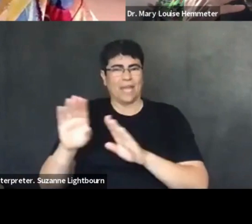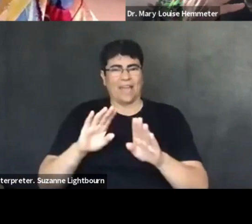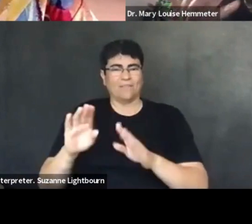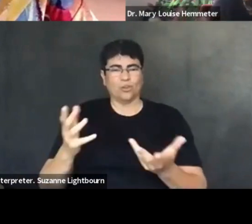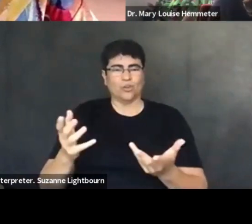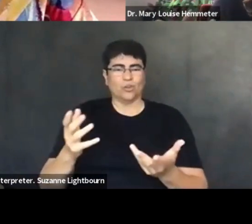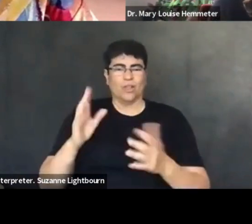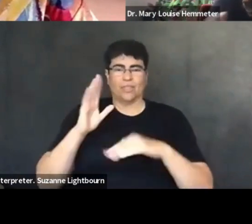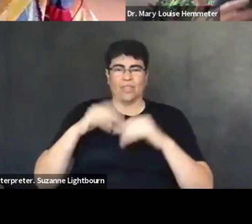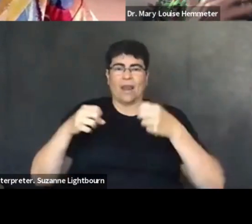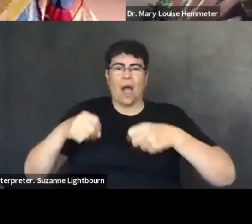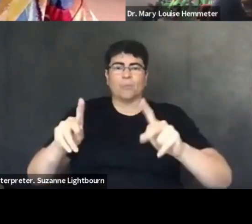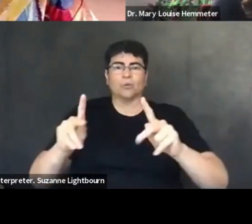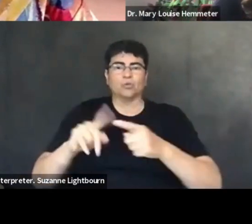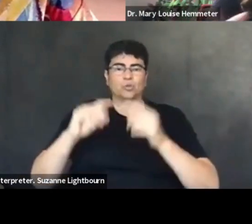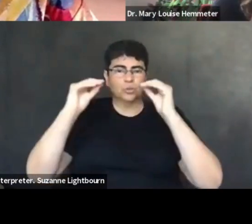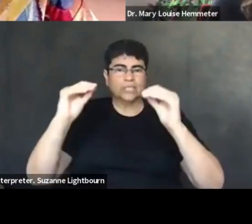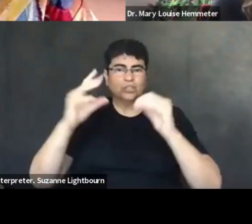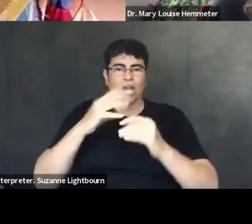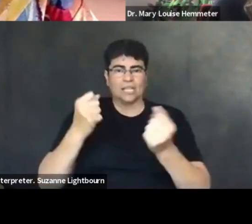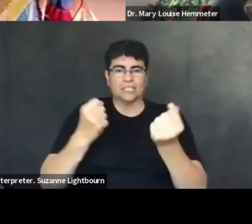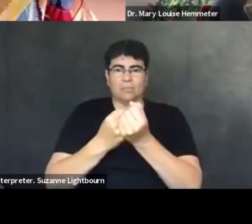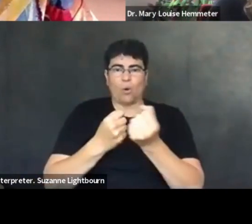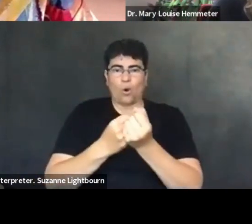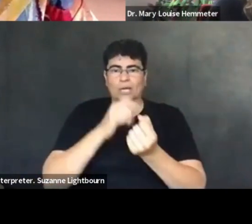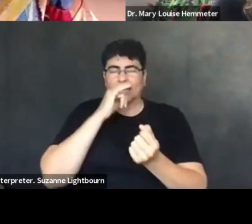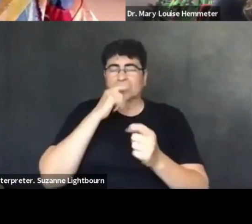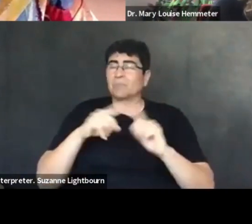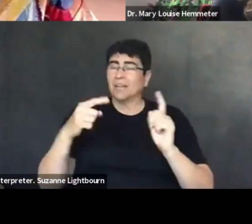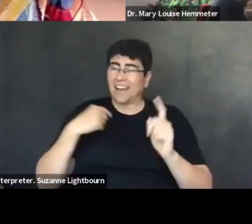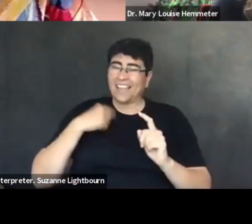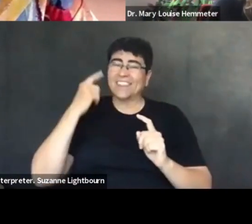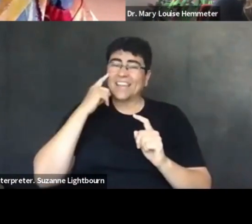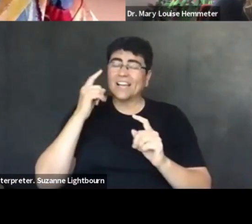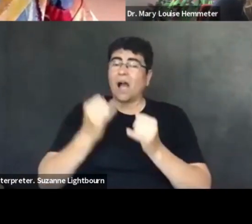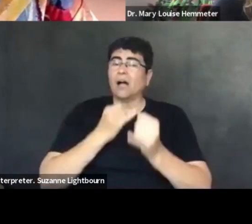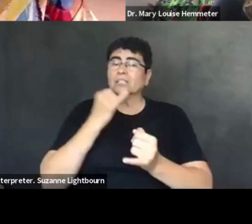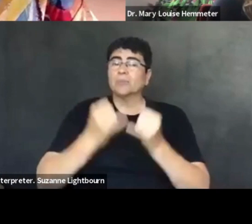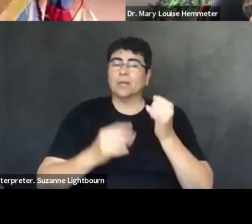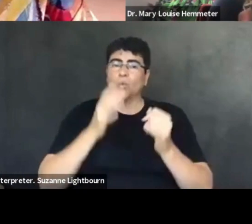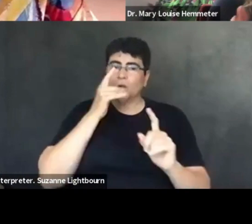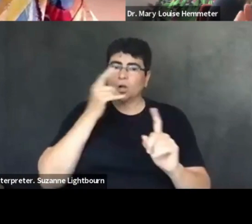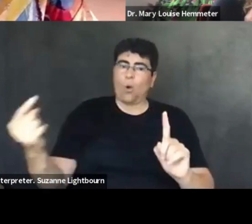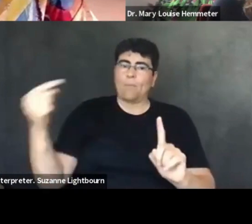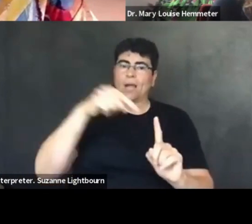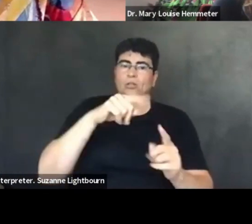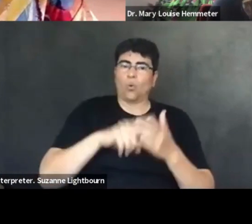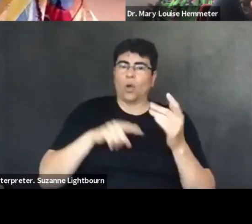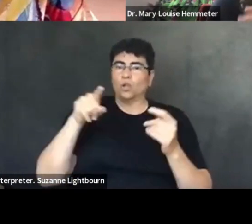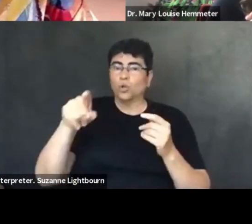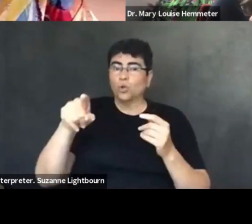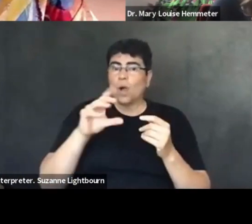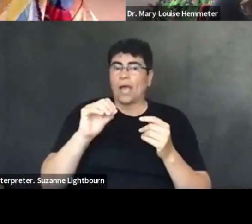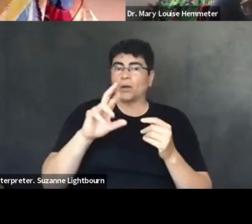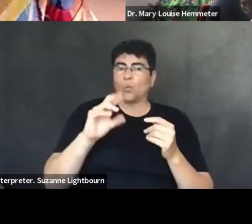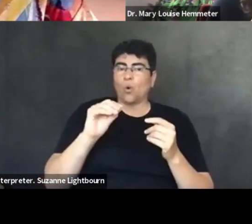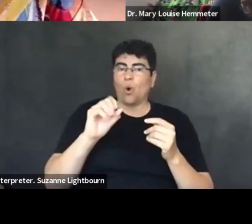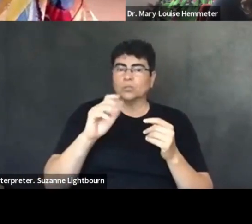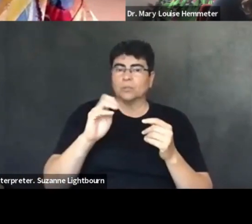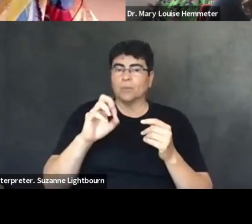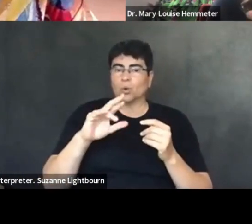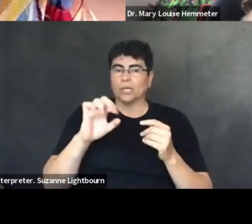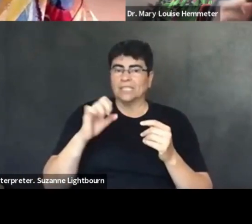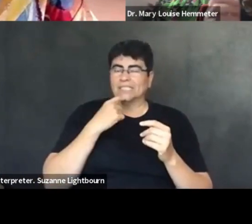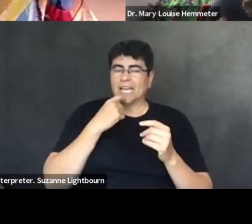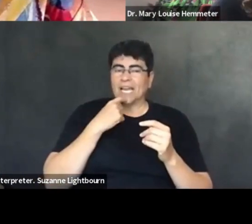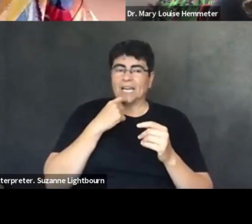an opportunity to teach and support kids. But I think it ultimately goes back to what you and Rosemary were just saying, which is